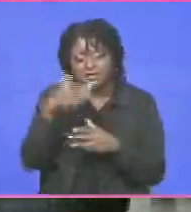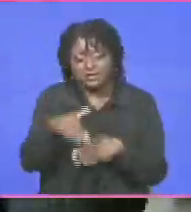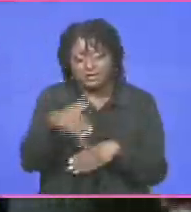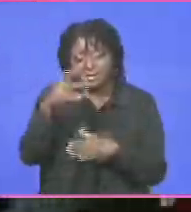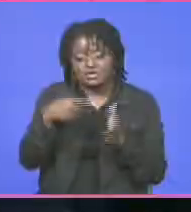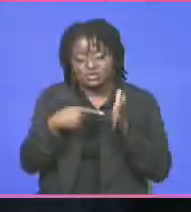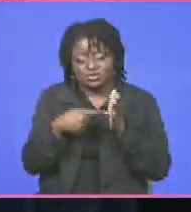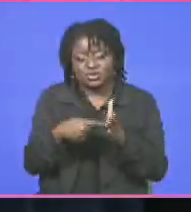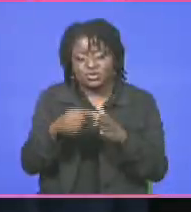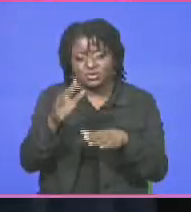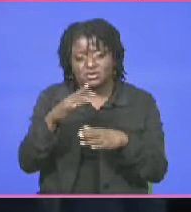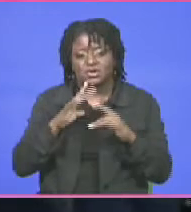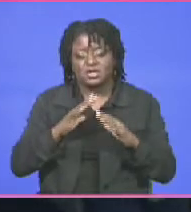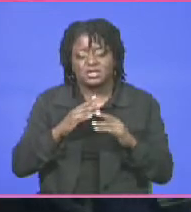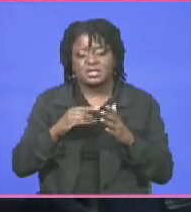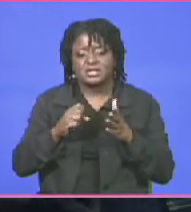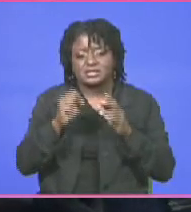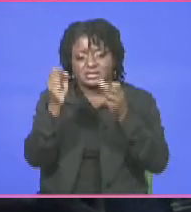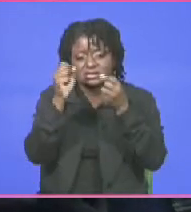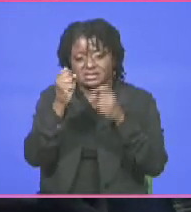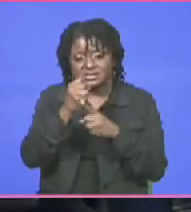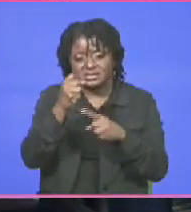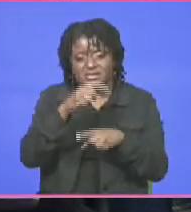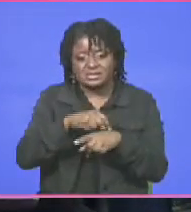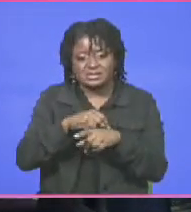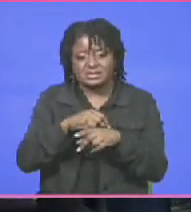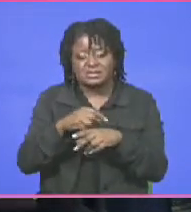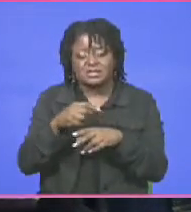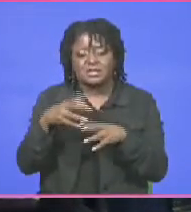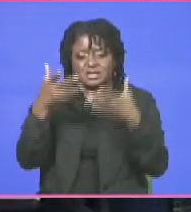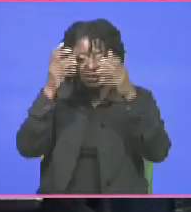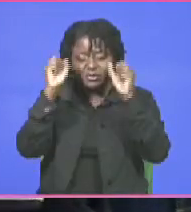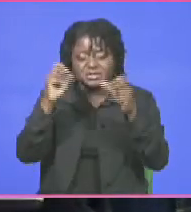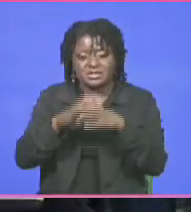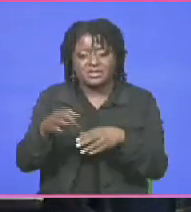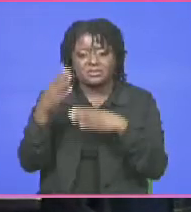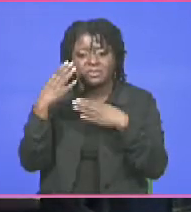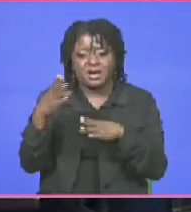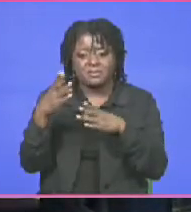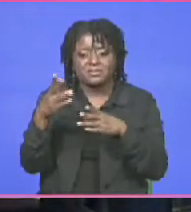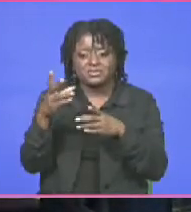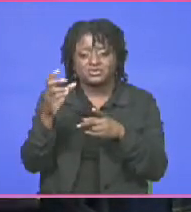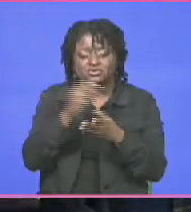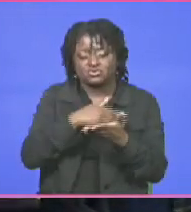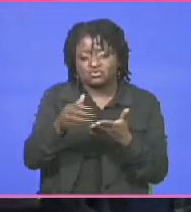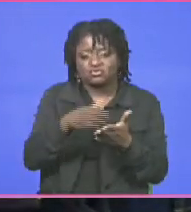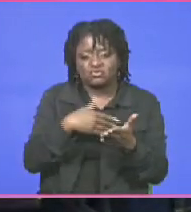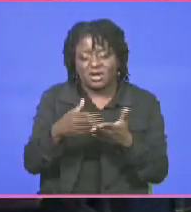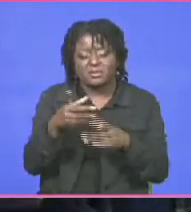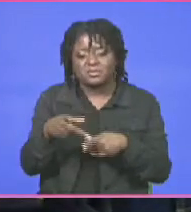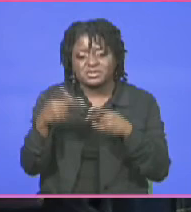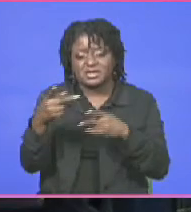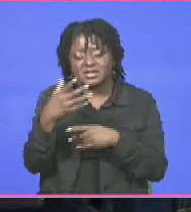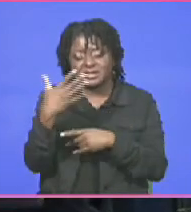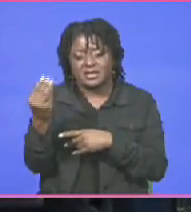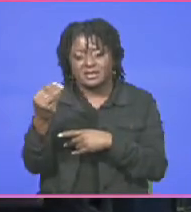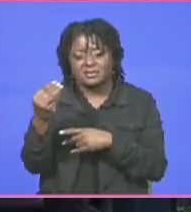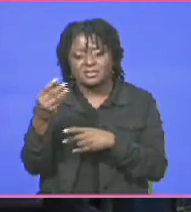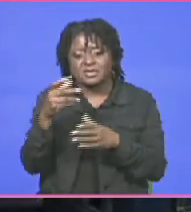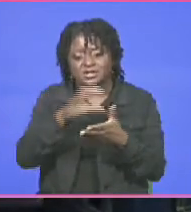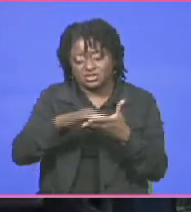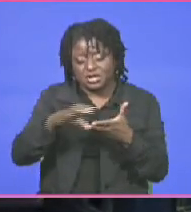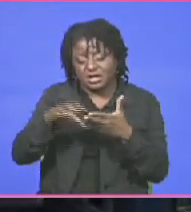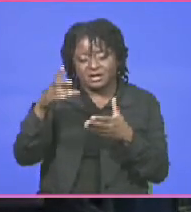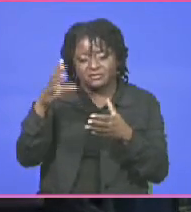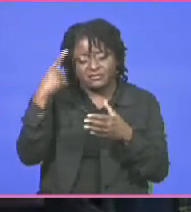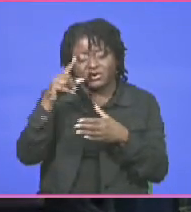Striping Group of Companies presented the champions with a check for $10,000 to assist in preparing for the